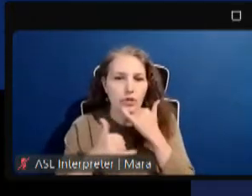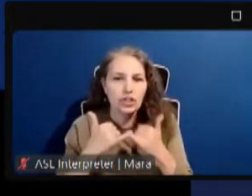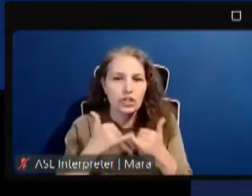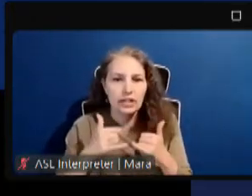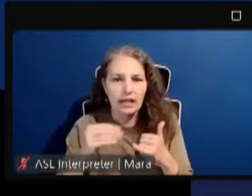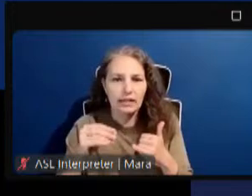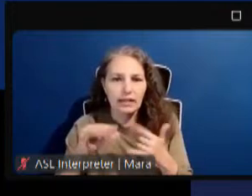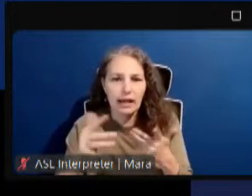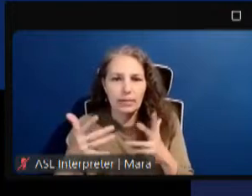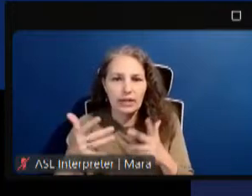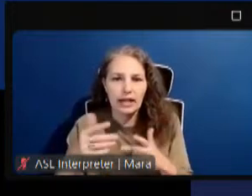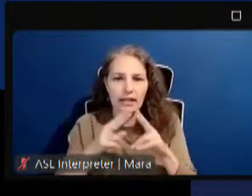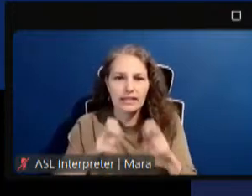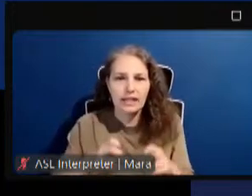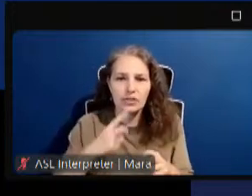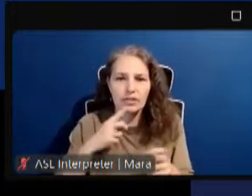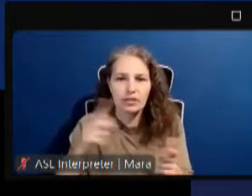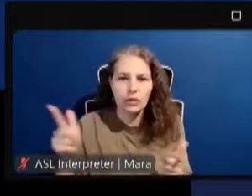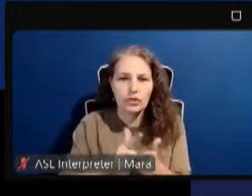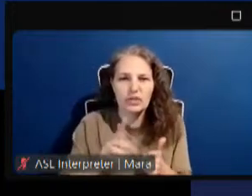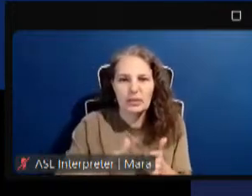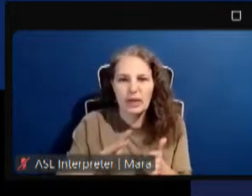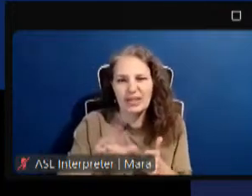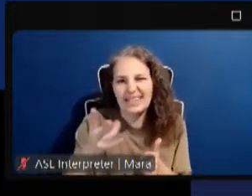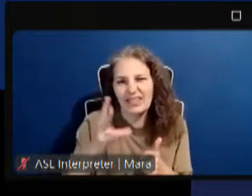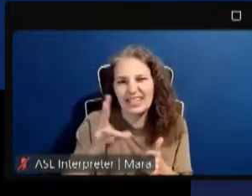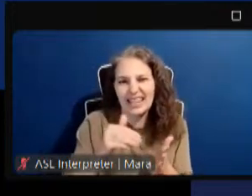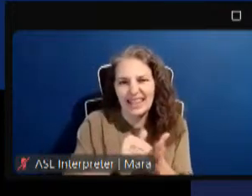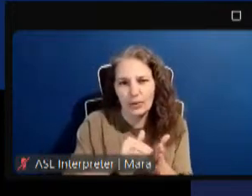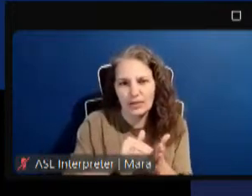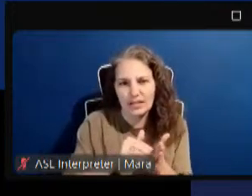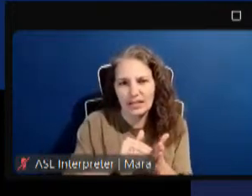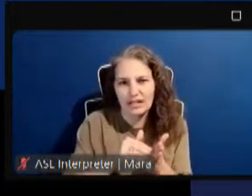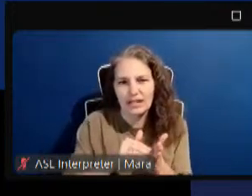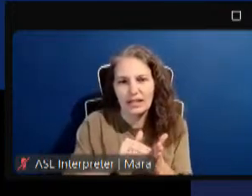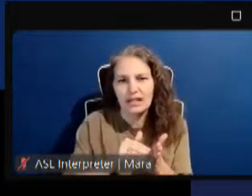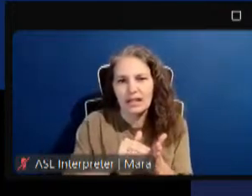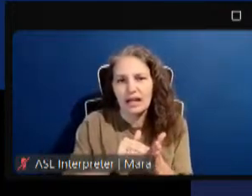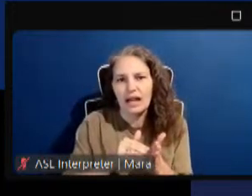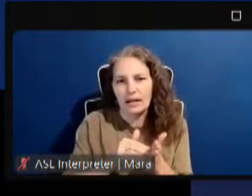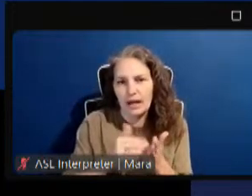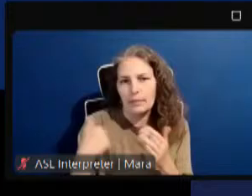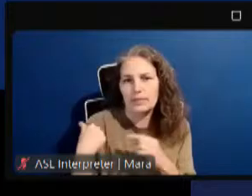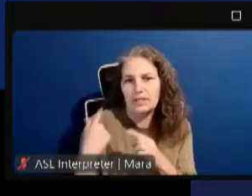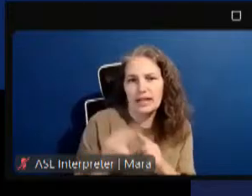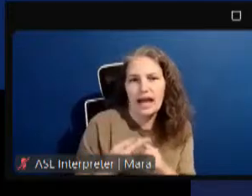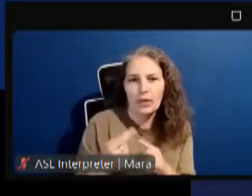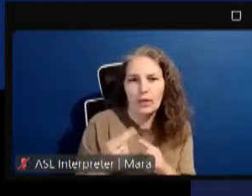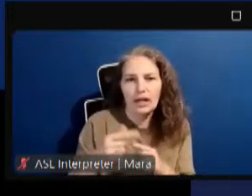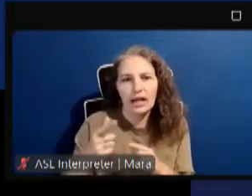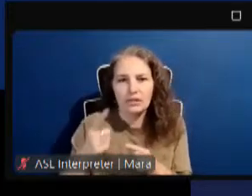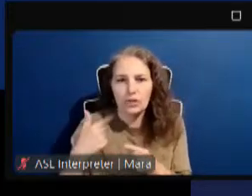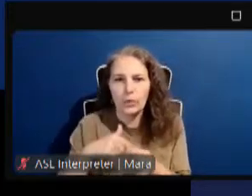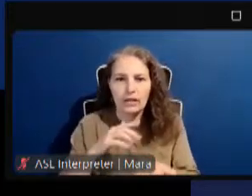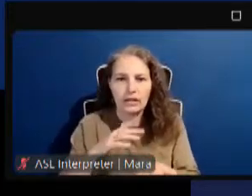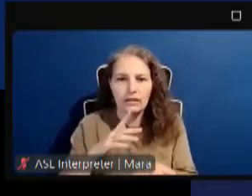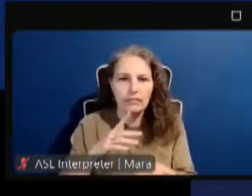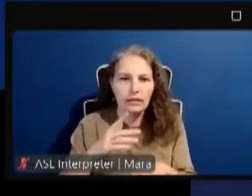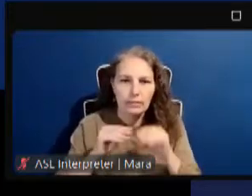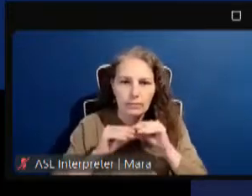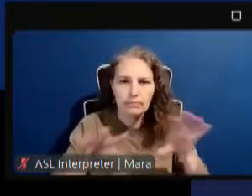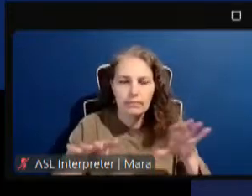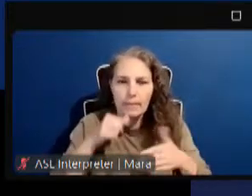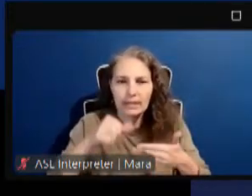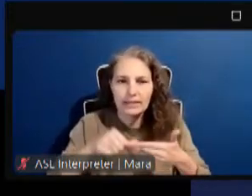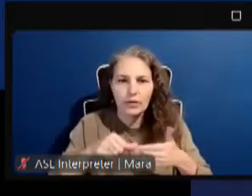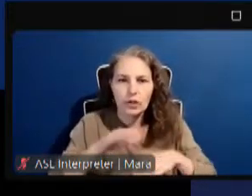date. And again, as Assessor Prang said, we have mailed out those notices of assessed value change, and those are the ones we want to talk about. Next